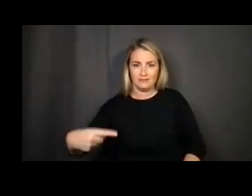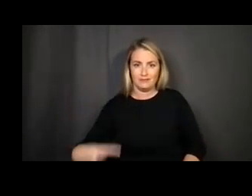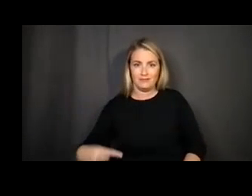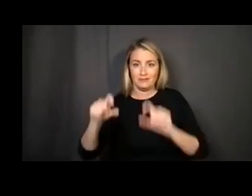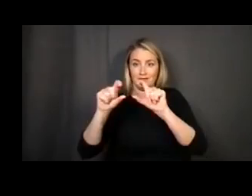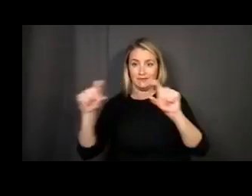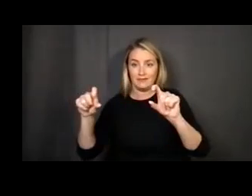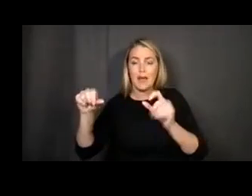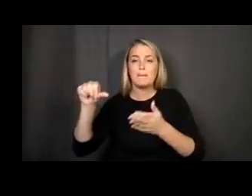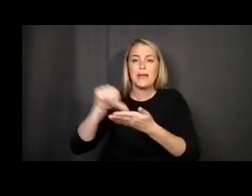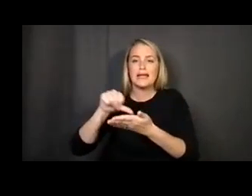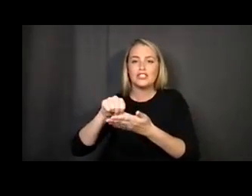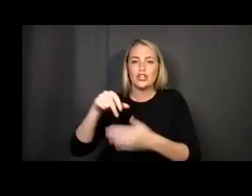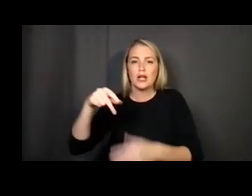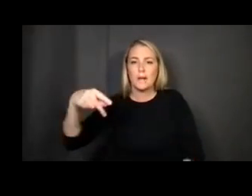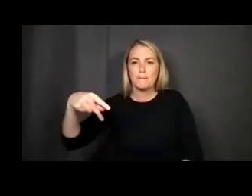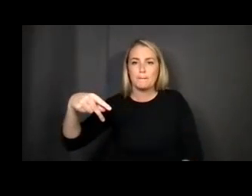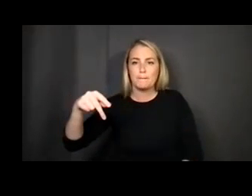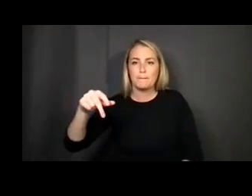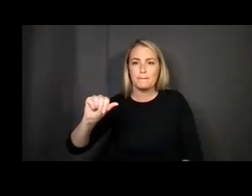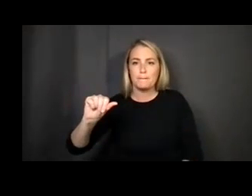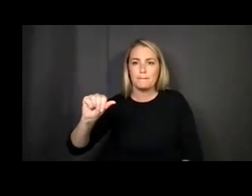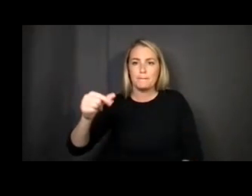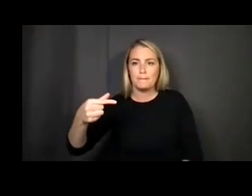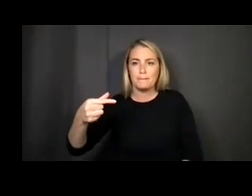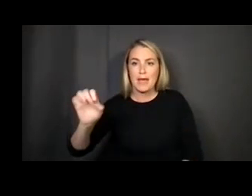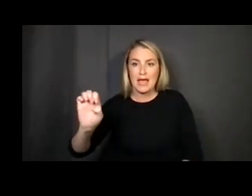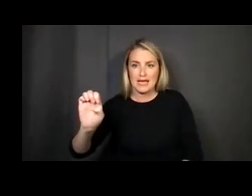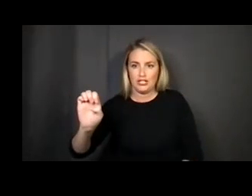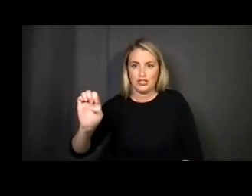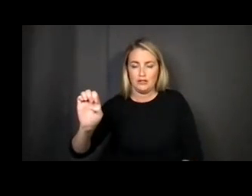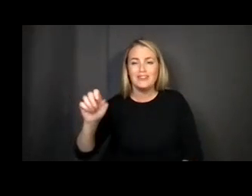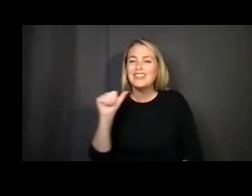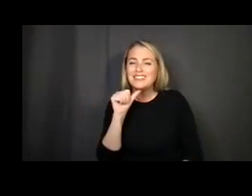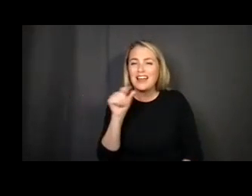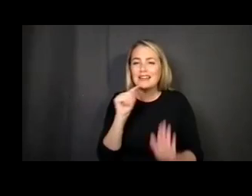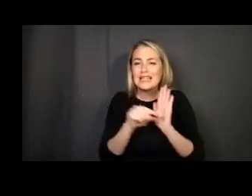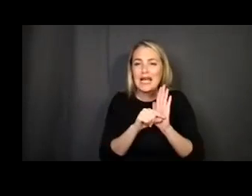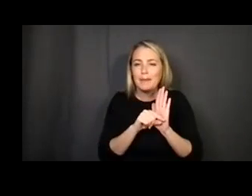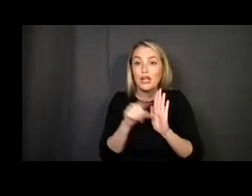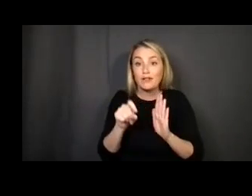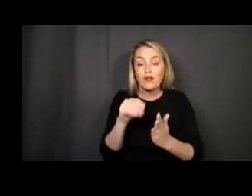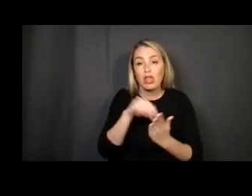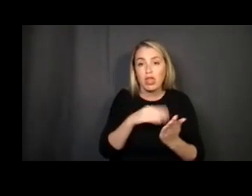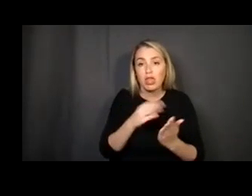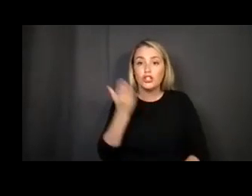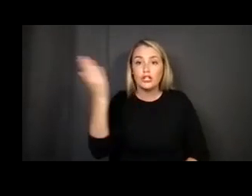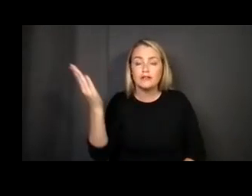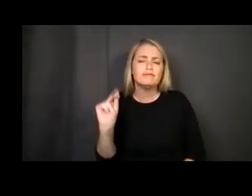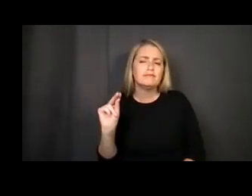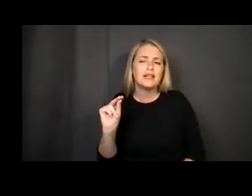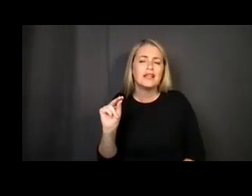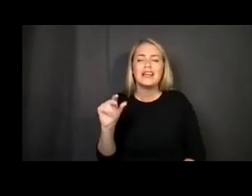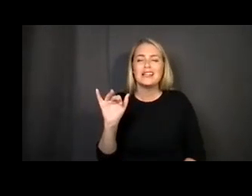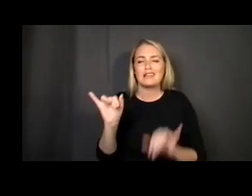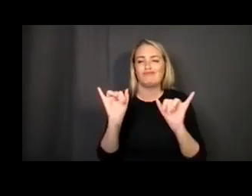there are pages. They're not necessarily assignments they're not things that you would turn in, but it's more like a static